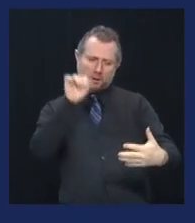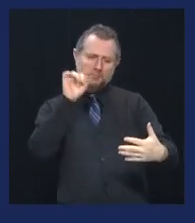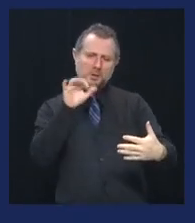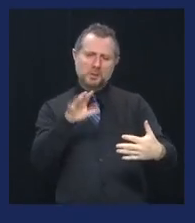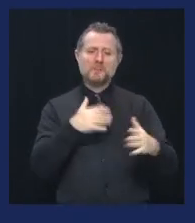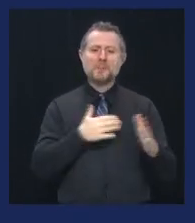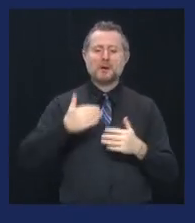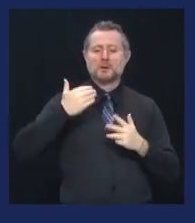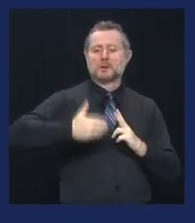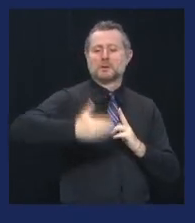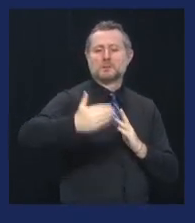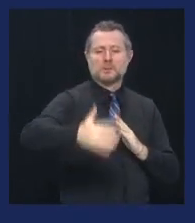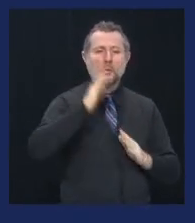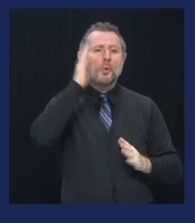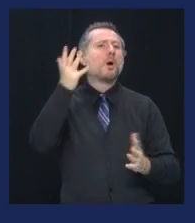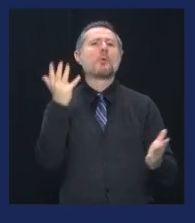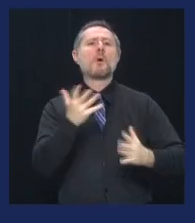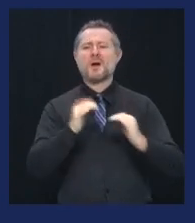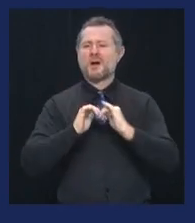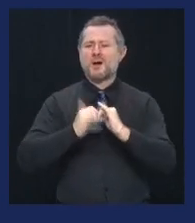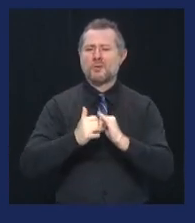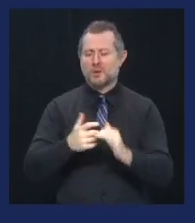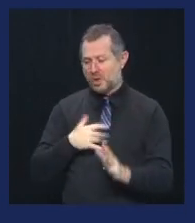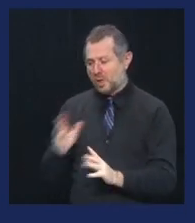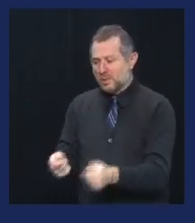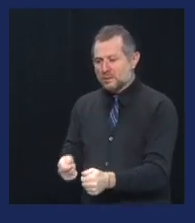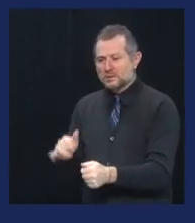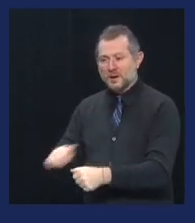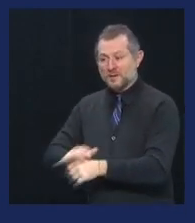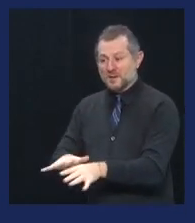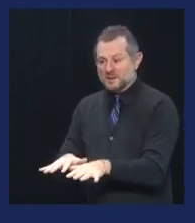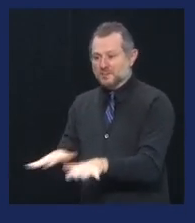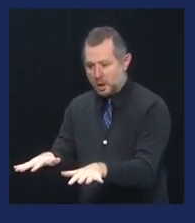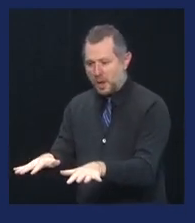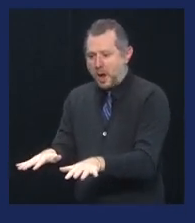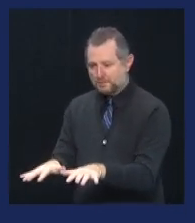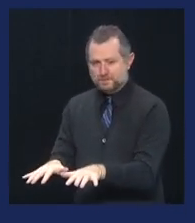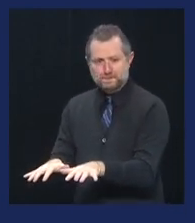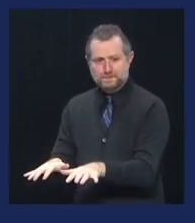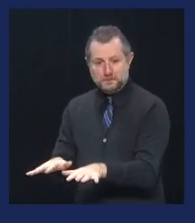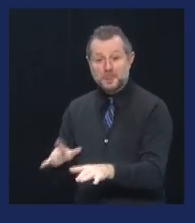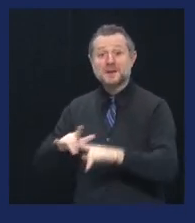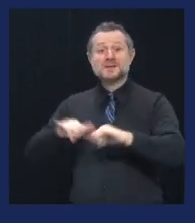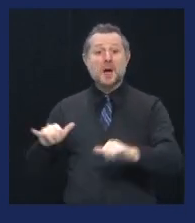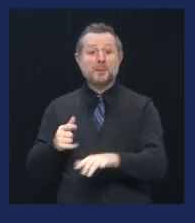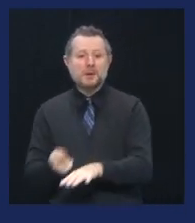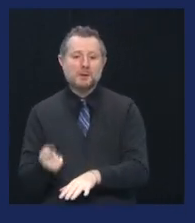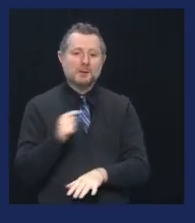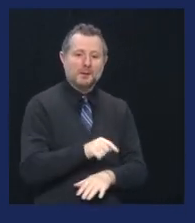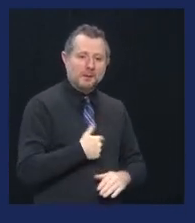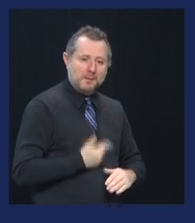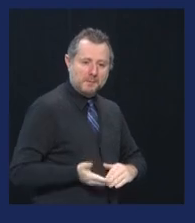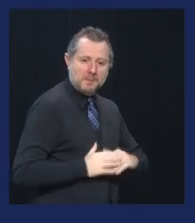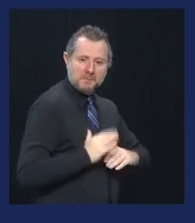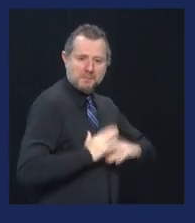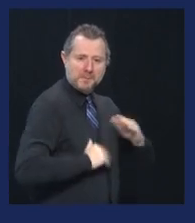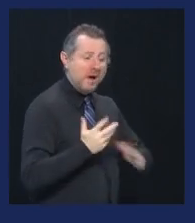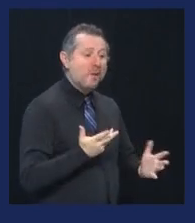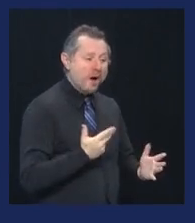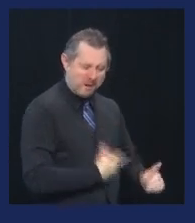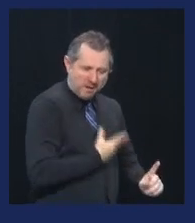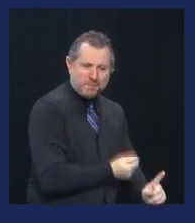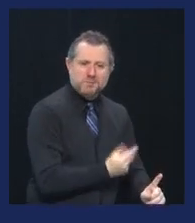by controlling the spread of COVID, while we are at the same time ramping up our vaccination plan.